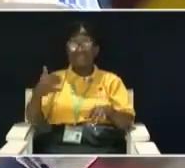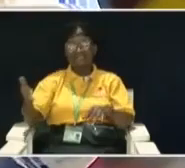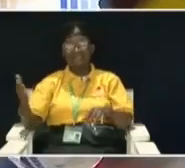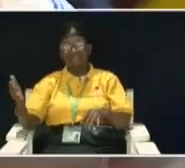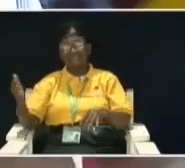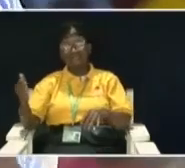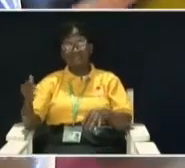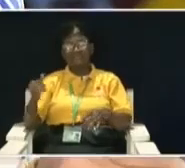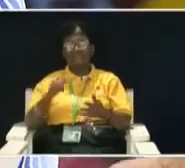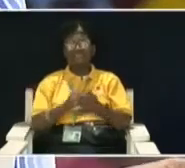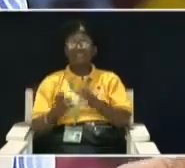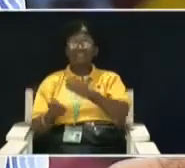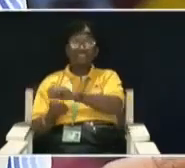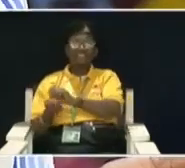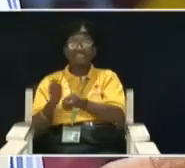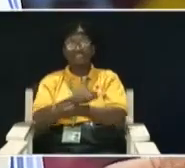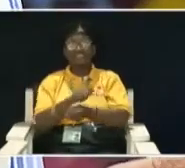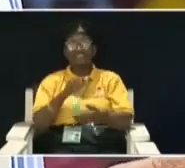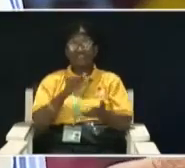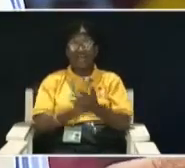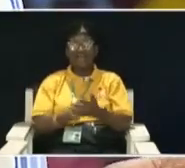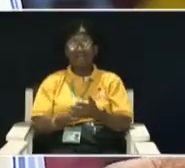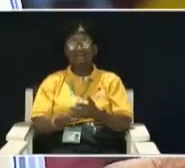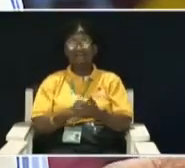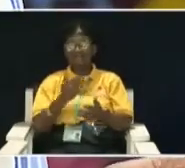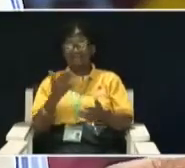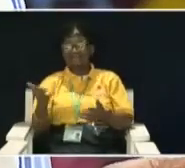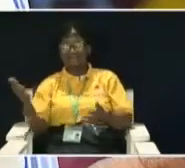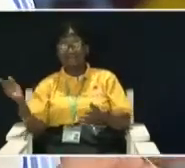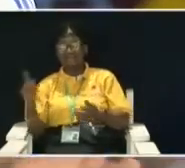thing to itself.